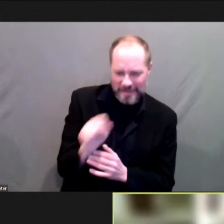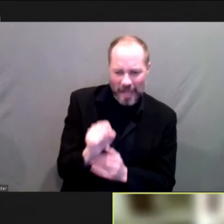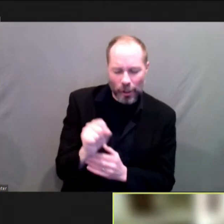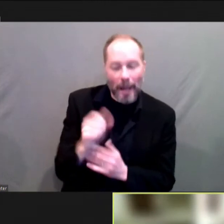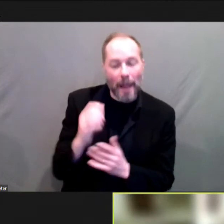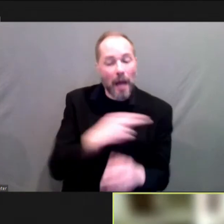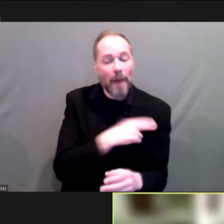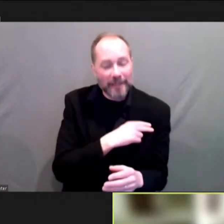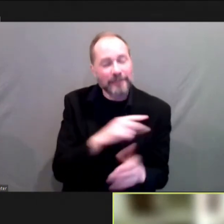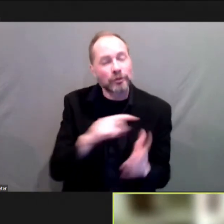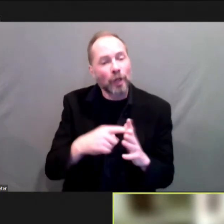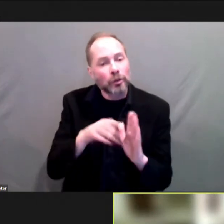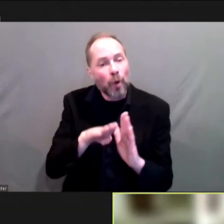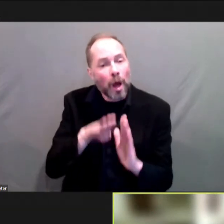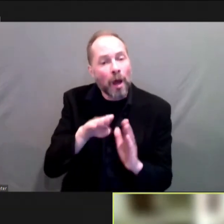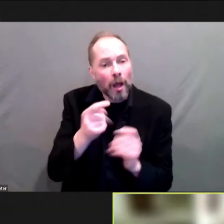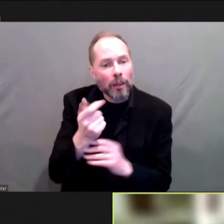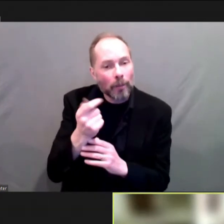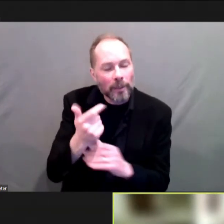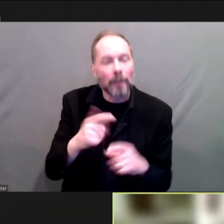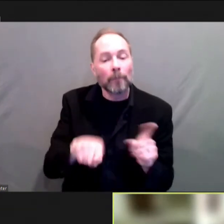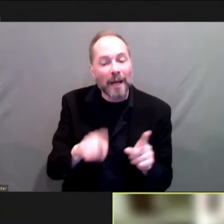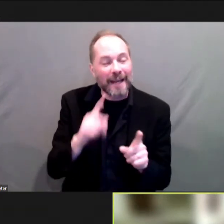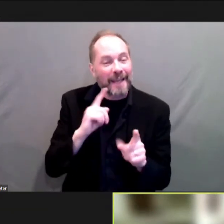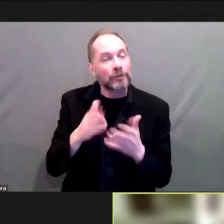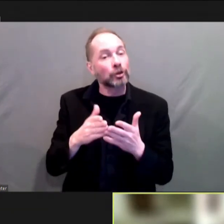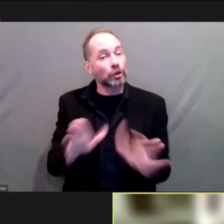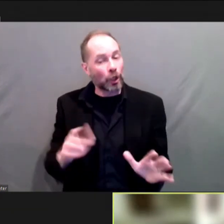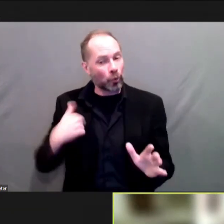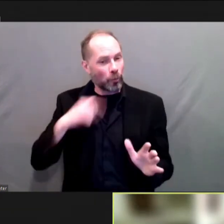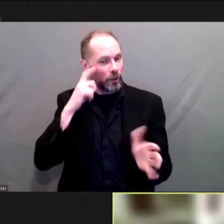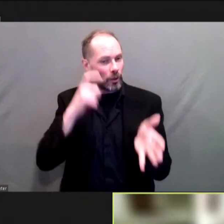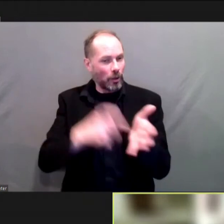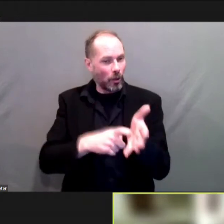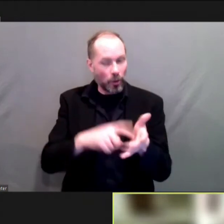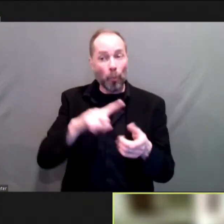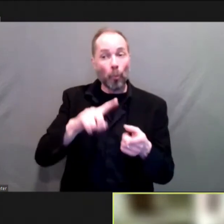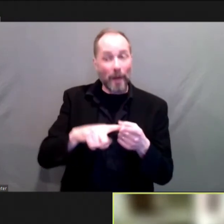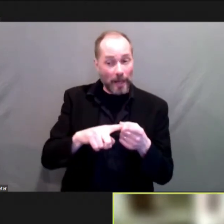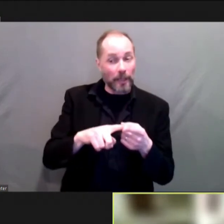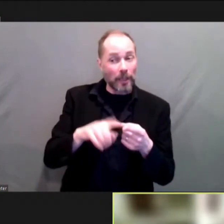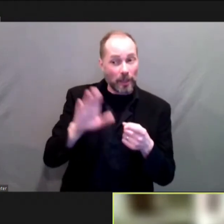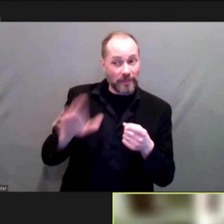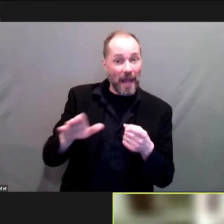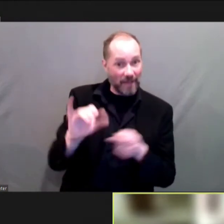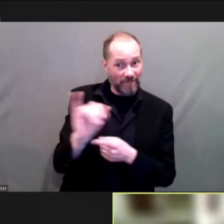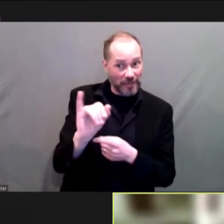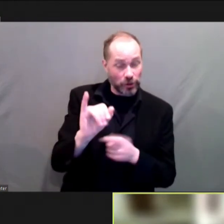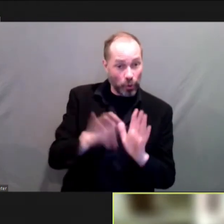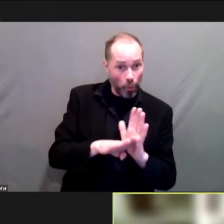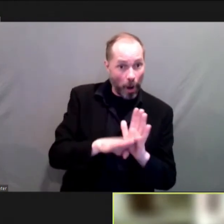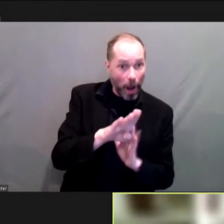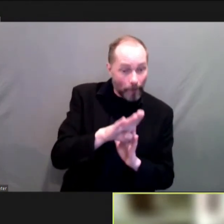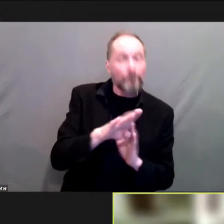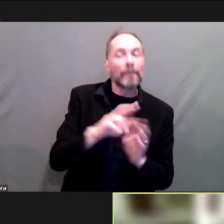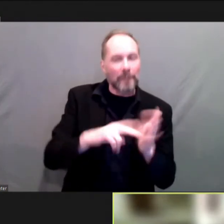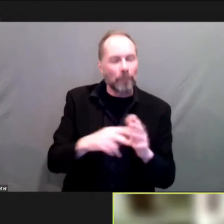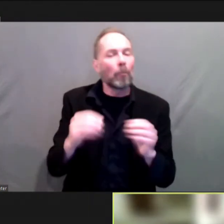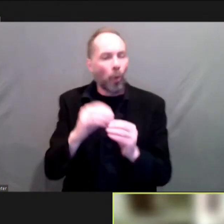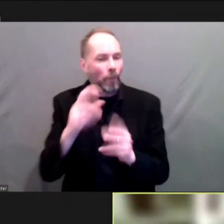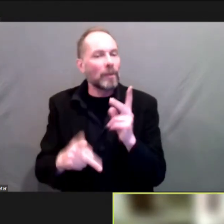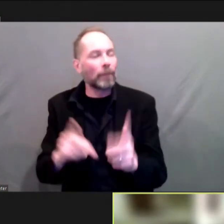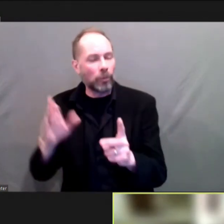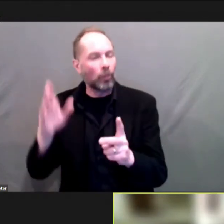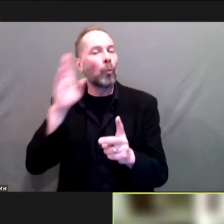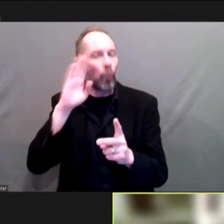In general, our experience has been that once cases go up, hospitalizations tend to go up about 2